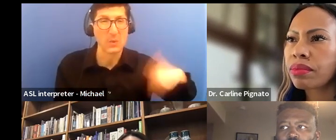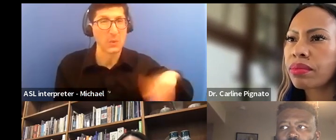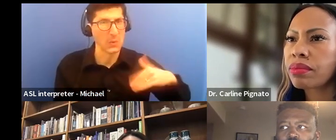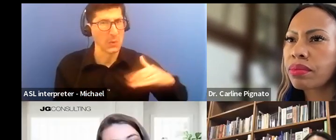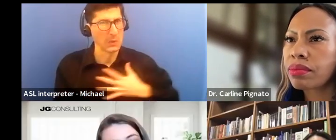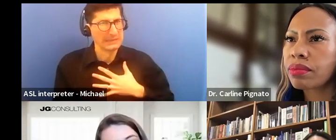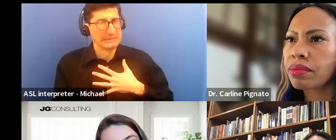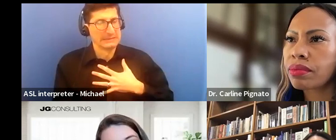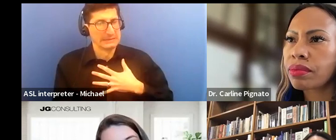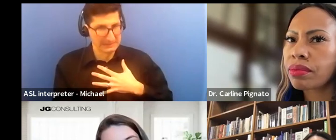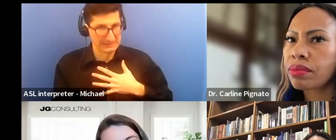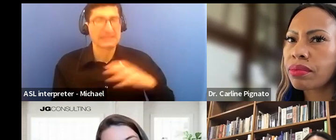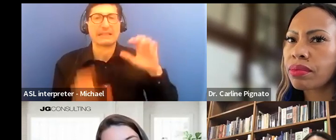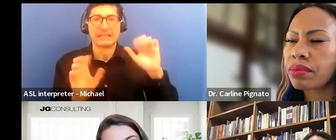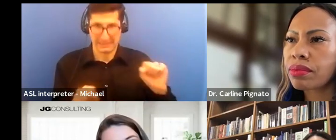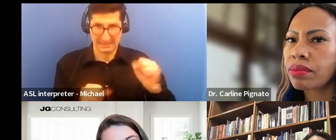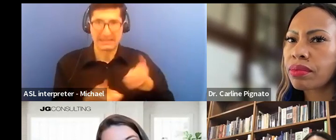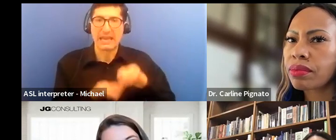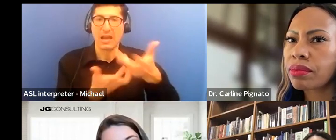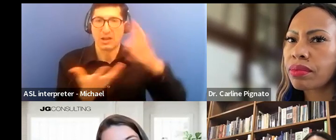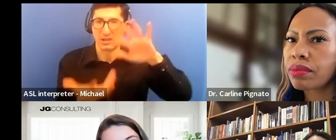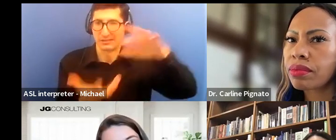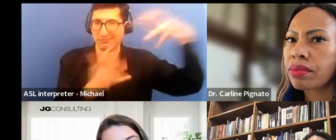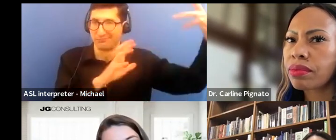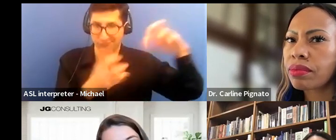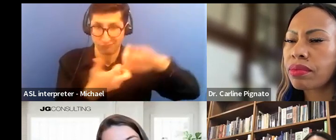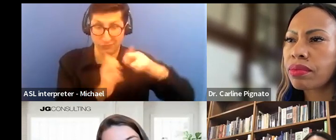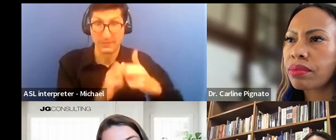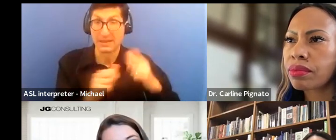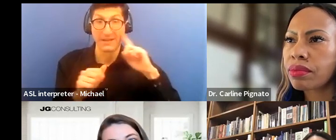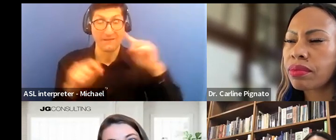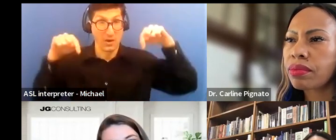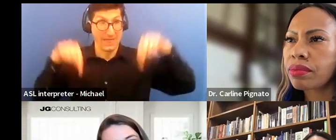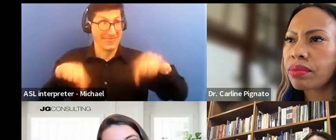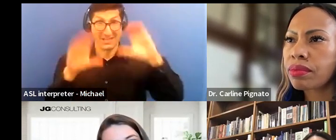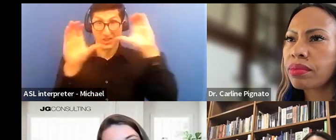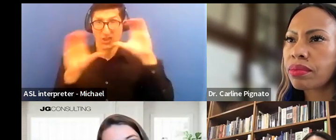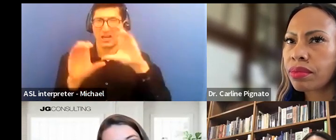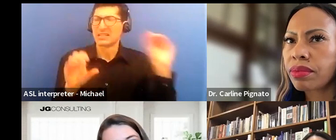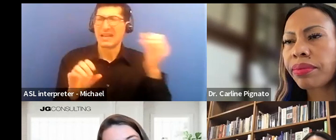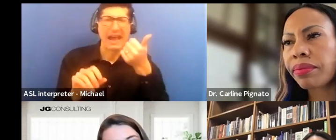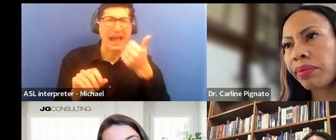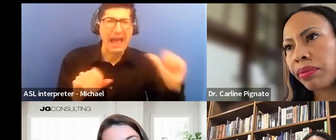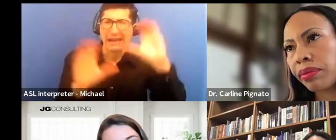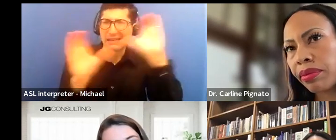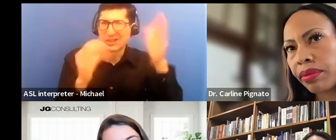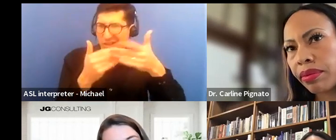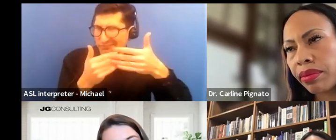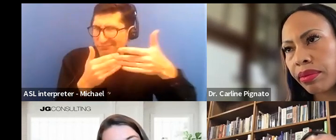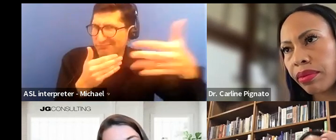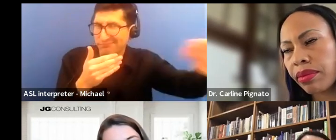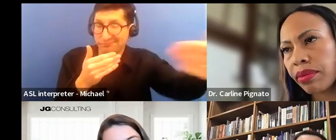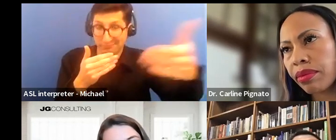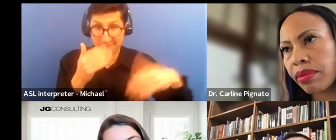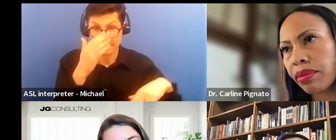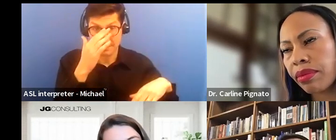can't stress enough. If you want to have, and it's not just for this search, it's for future searches as well. Because a reputation is gained